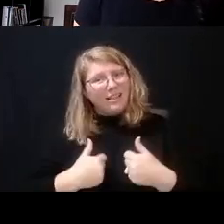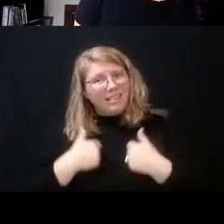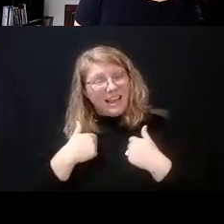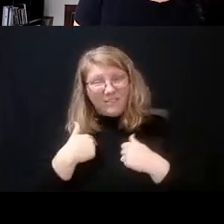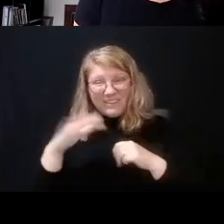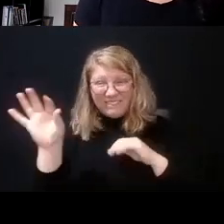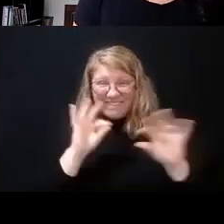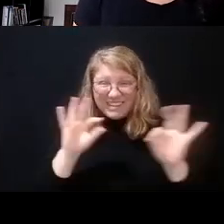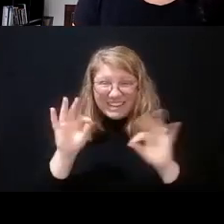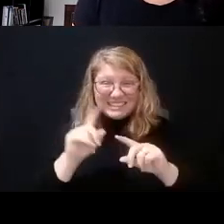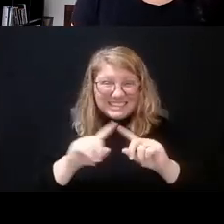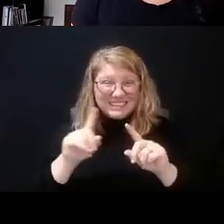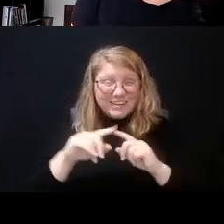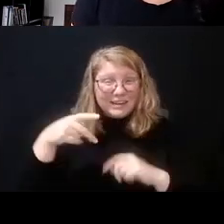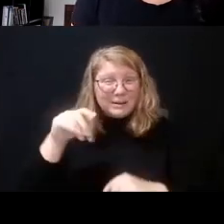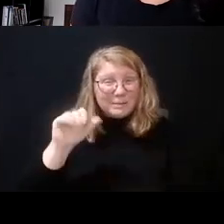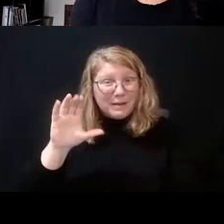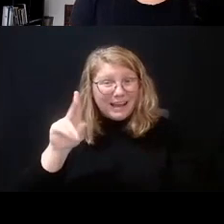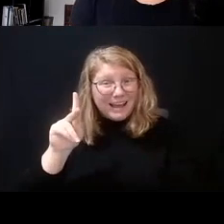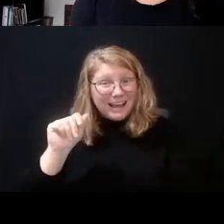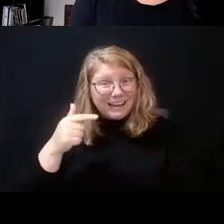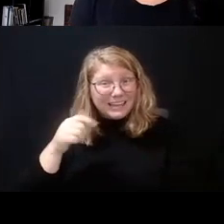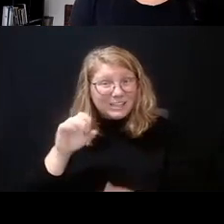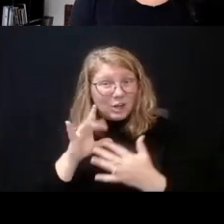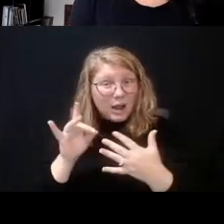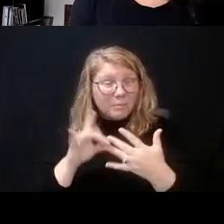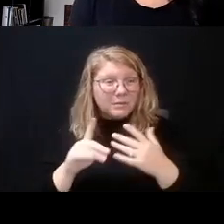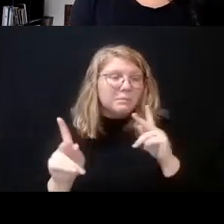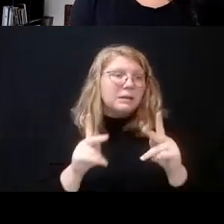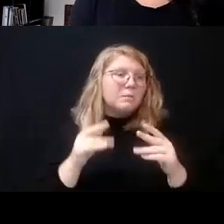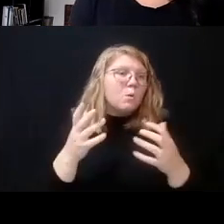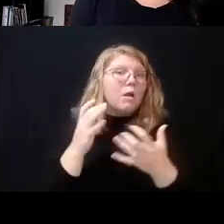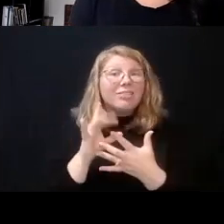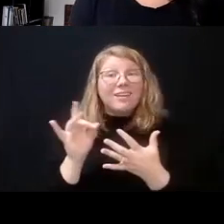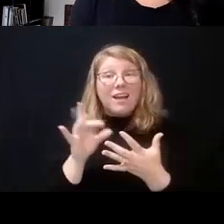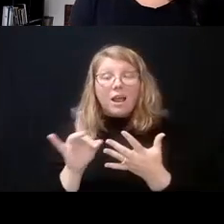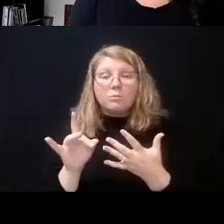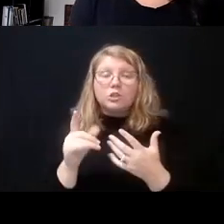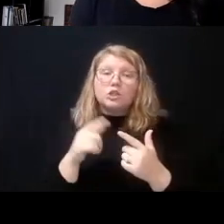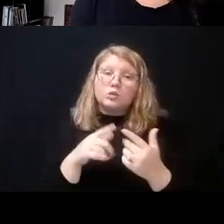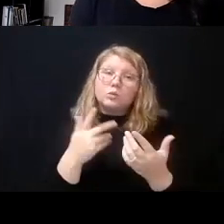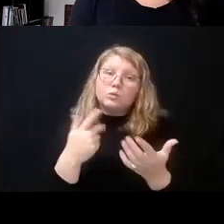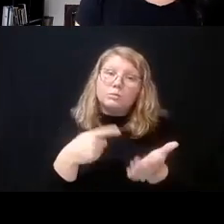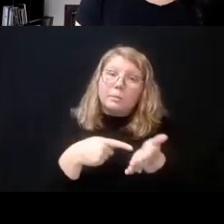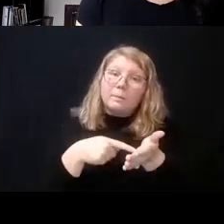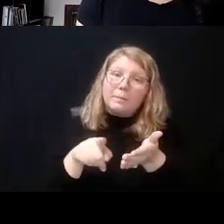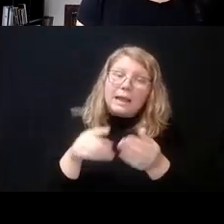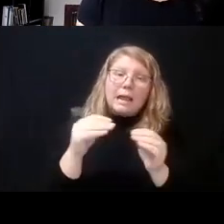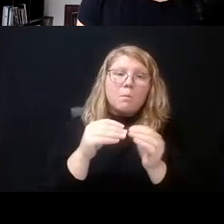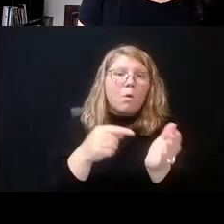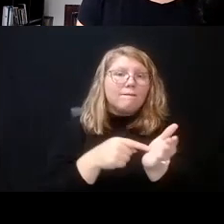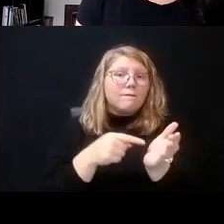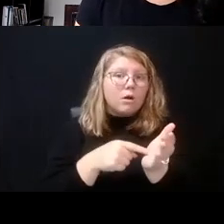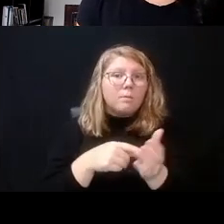that. Folks wanted a package to make childcare expenses more affordable.